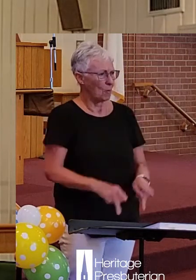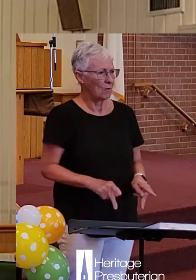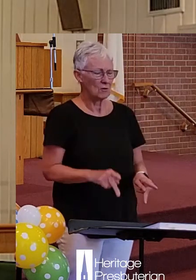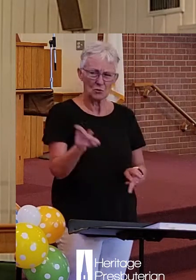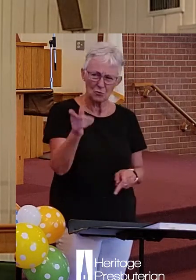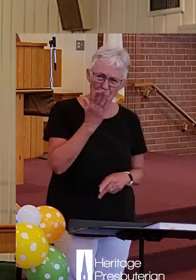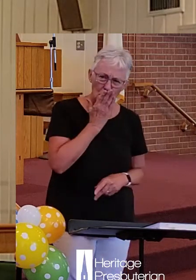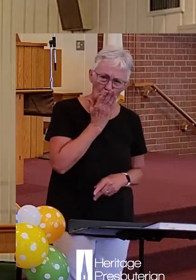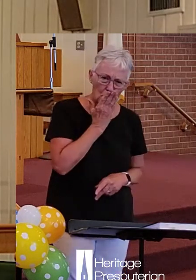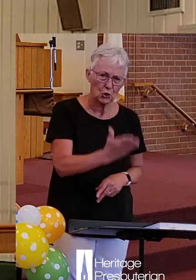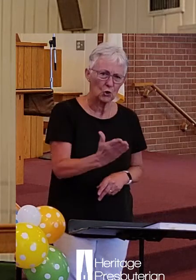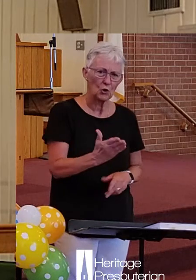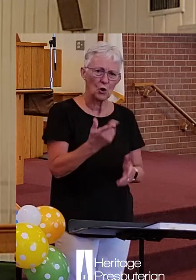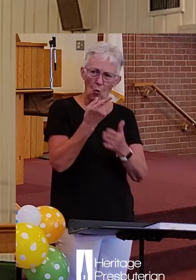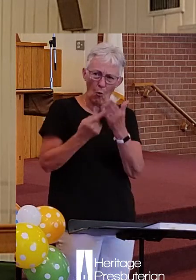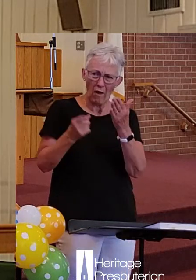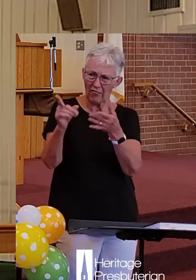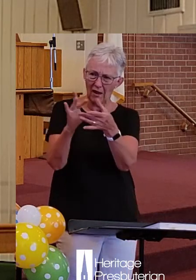listen.